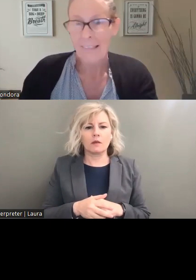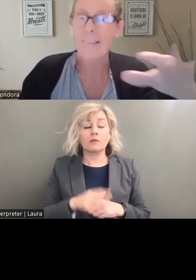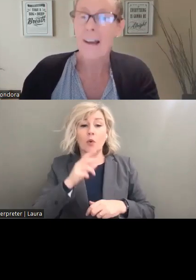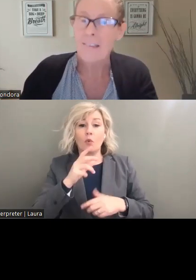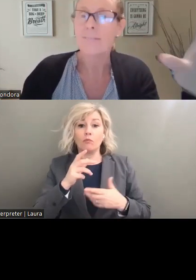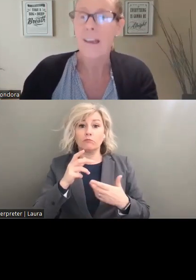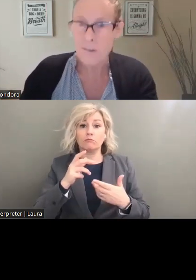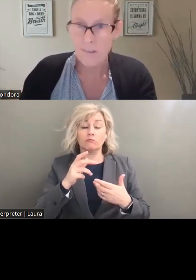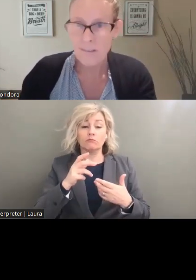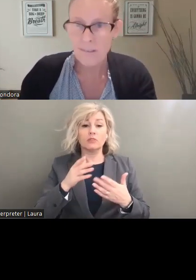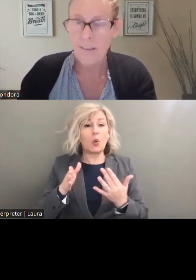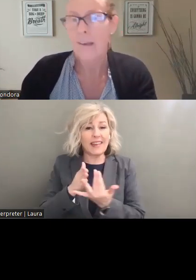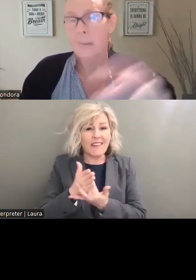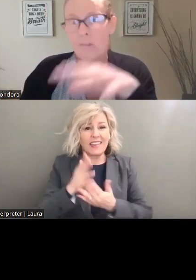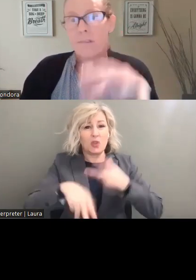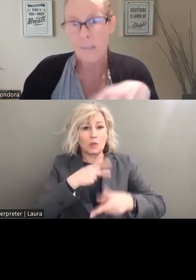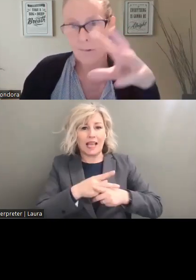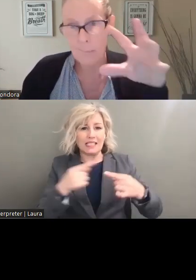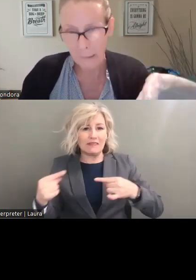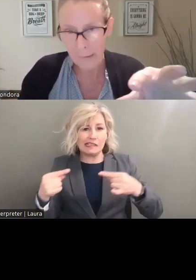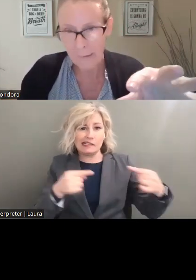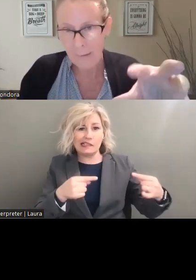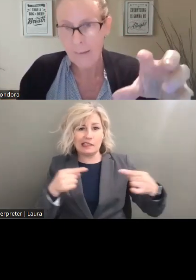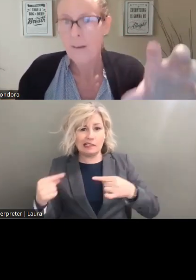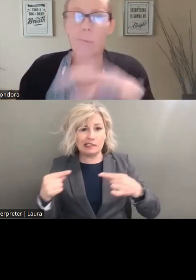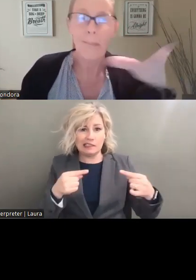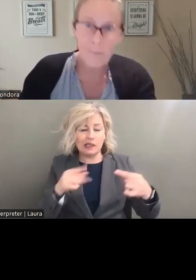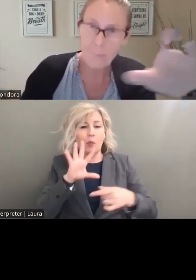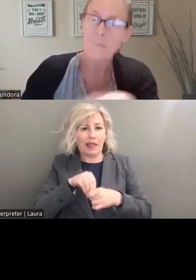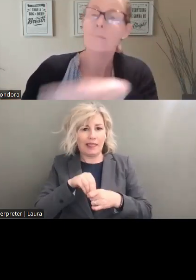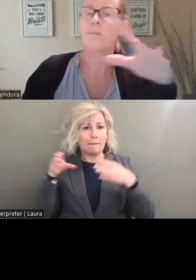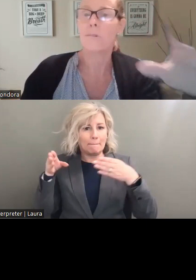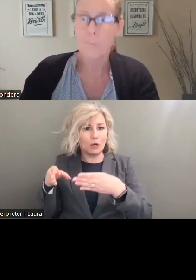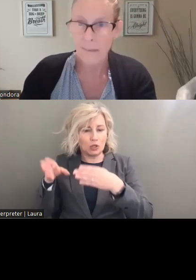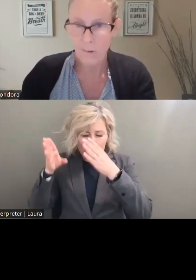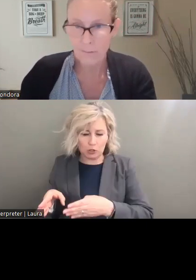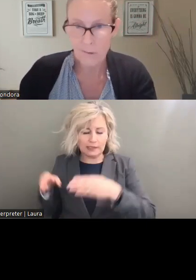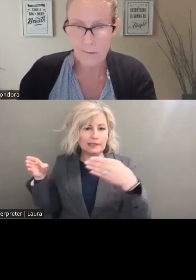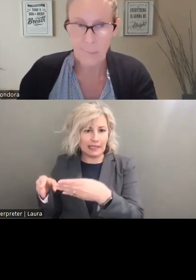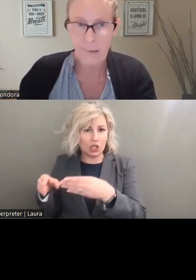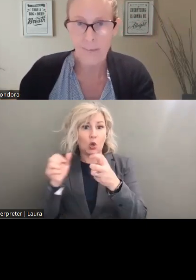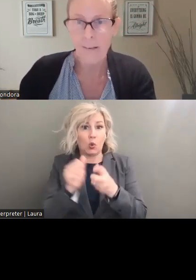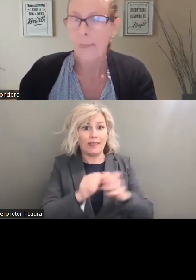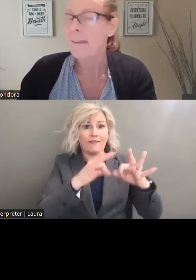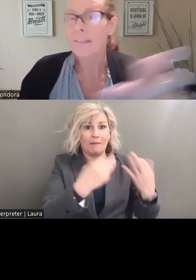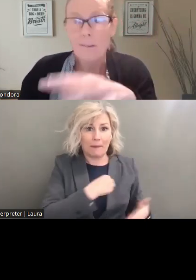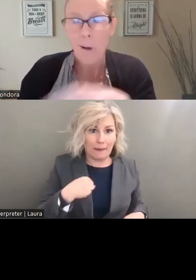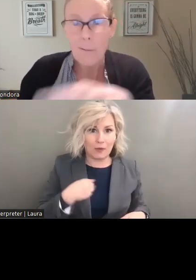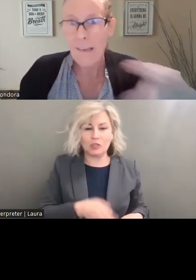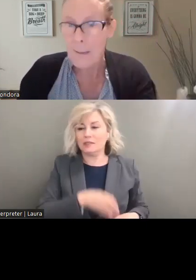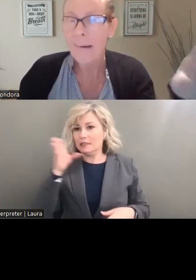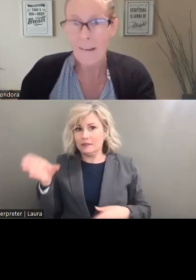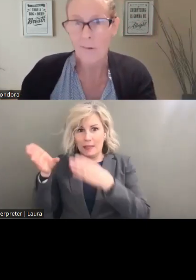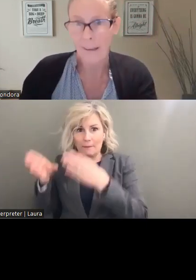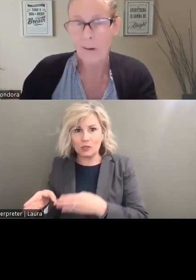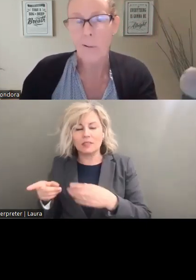navigating these kinds of tensions in person-centered planning with family members, with service recipients, it doesn't